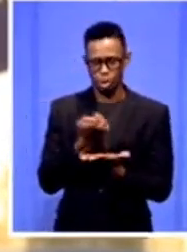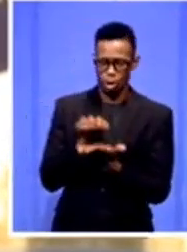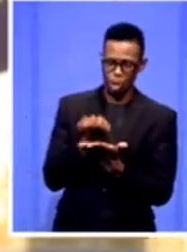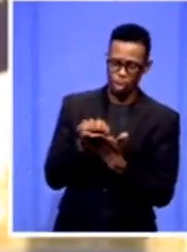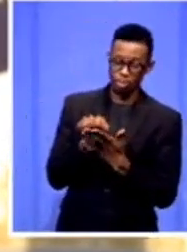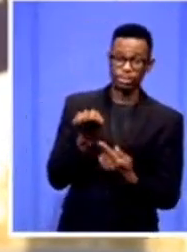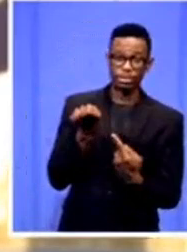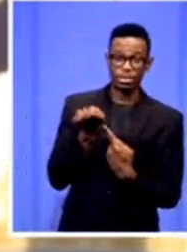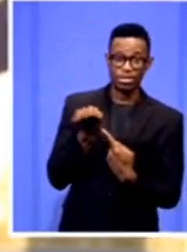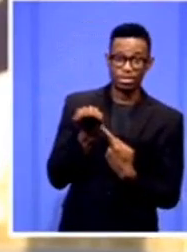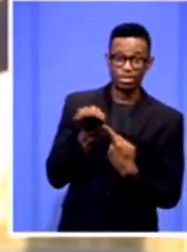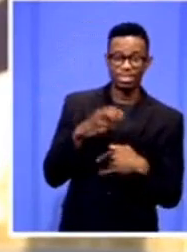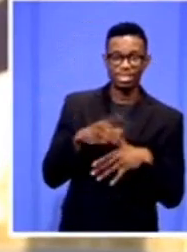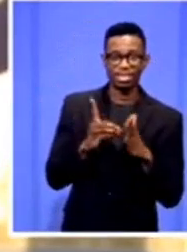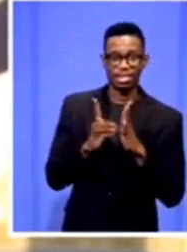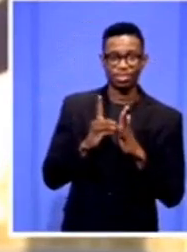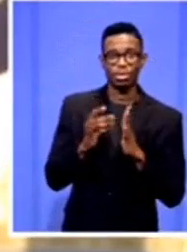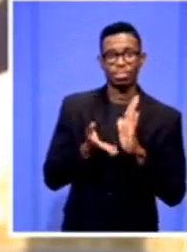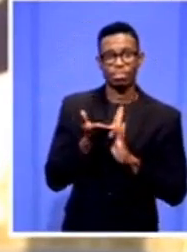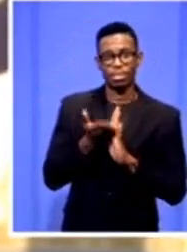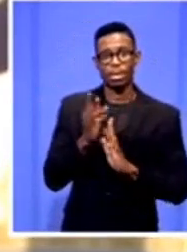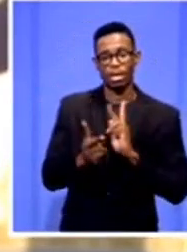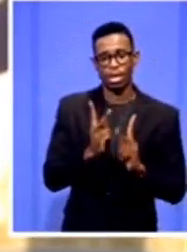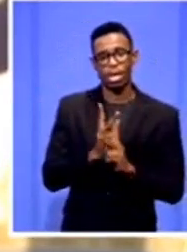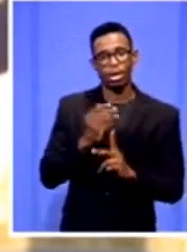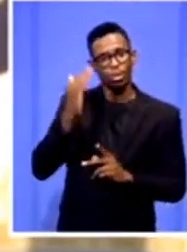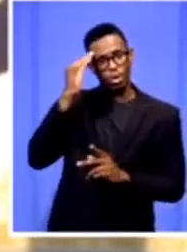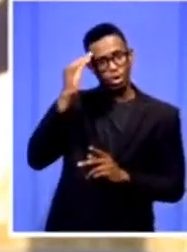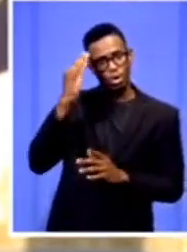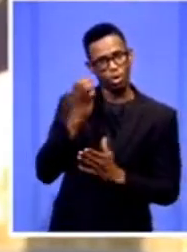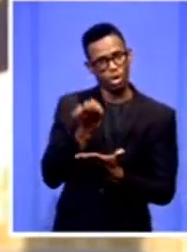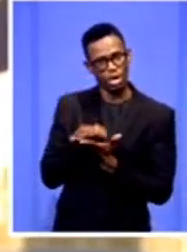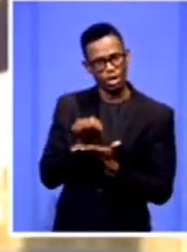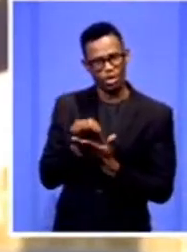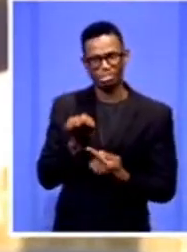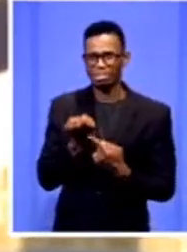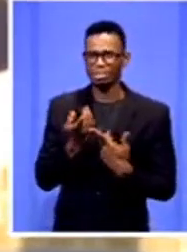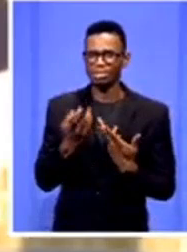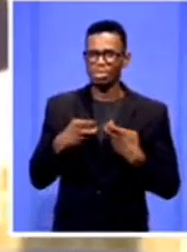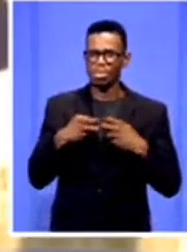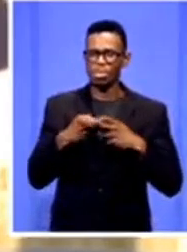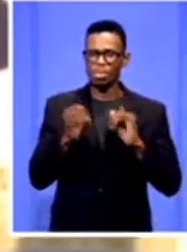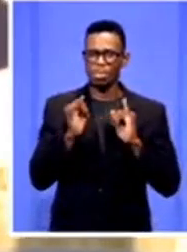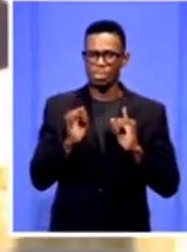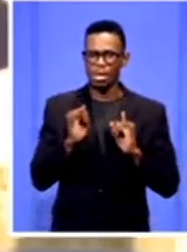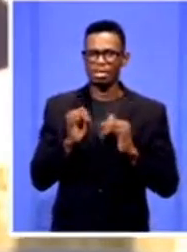ho hetsa itseng ka economy ya rona ka baka la motswalle yona wa rona a motjha.